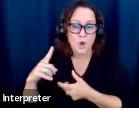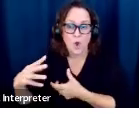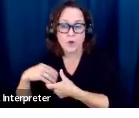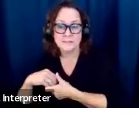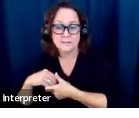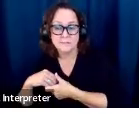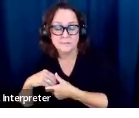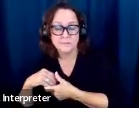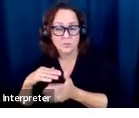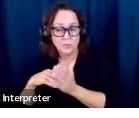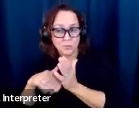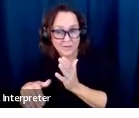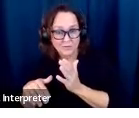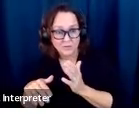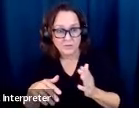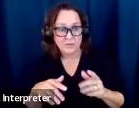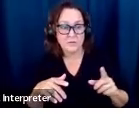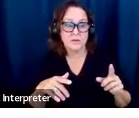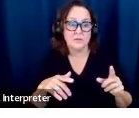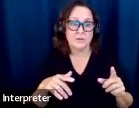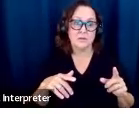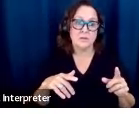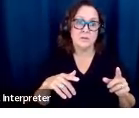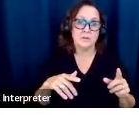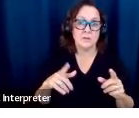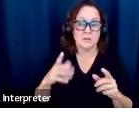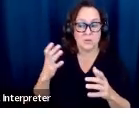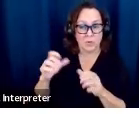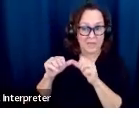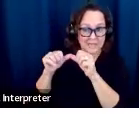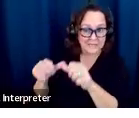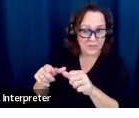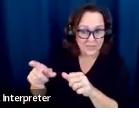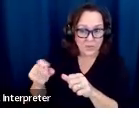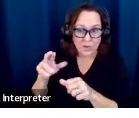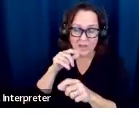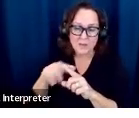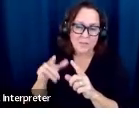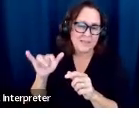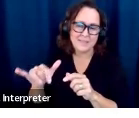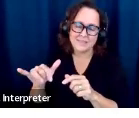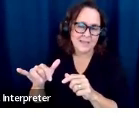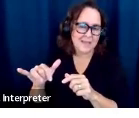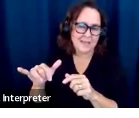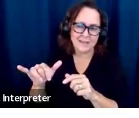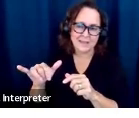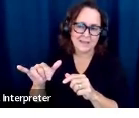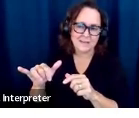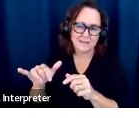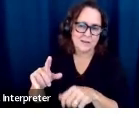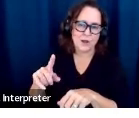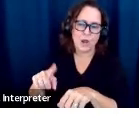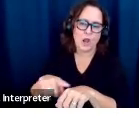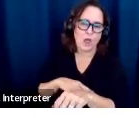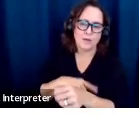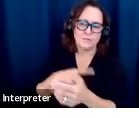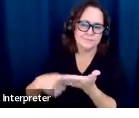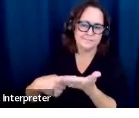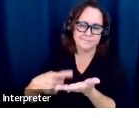that whether we'll continue doing the autism waiver, but that is a long conversation to